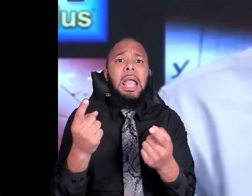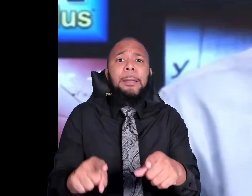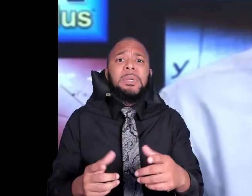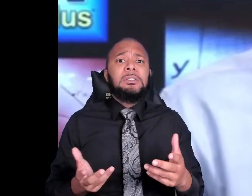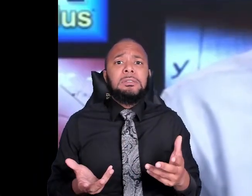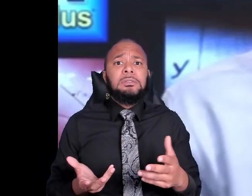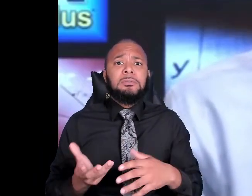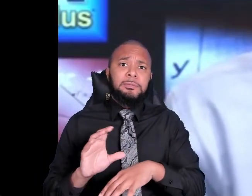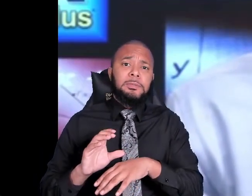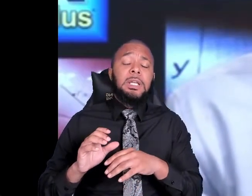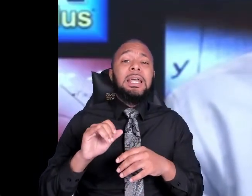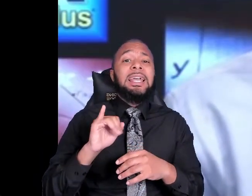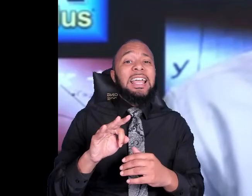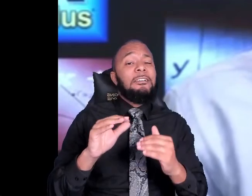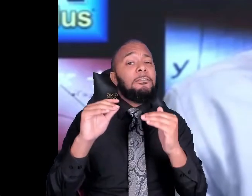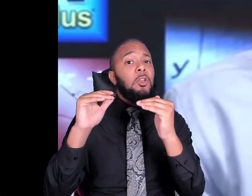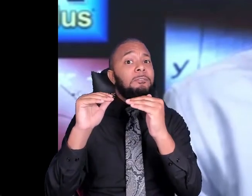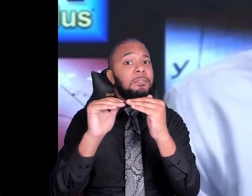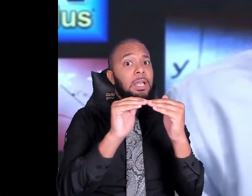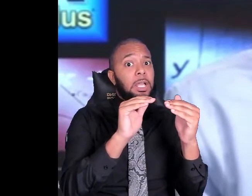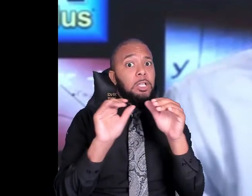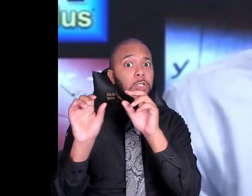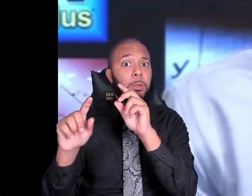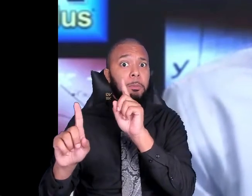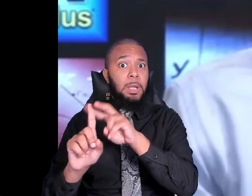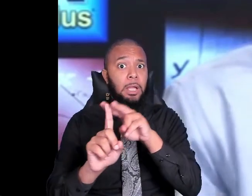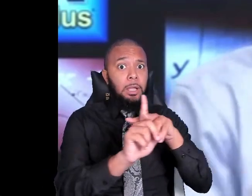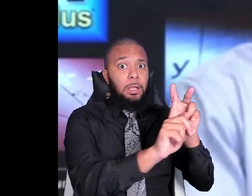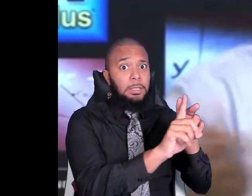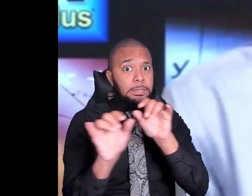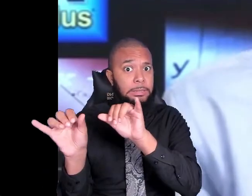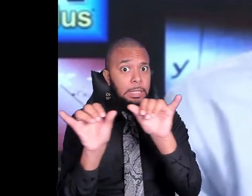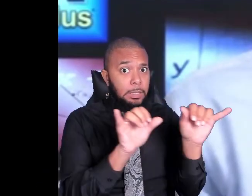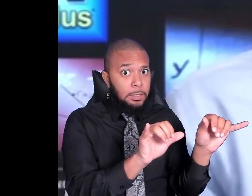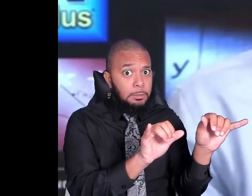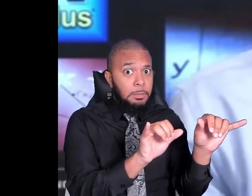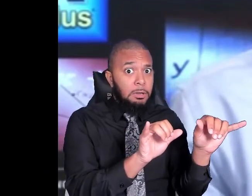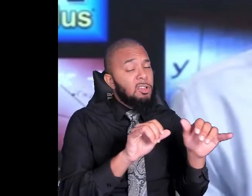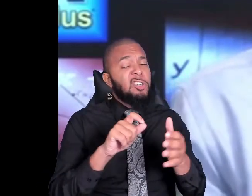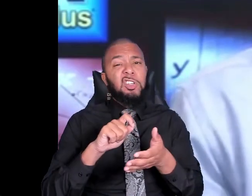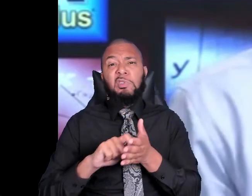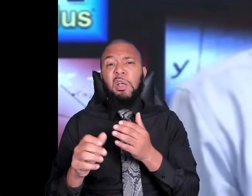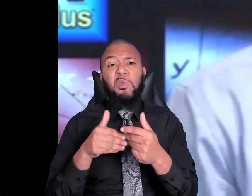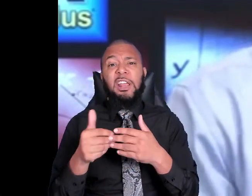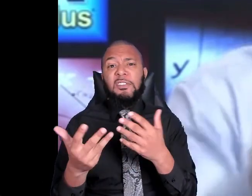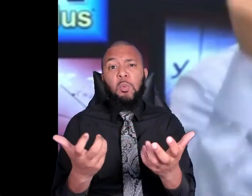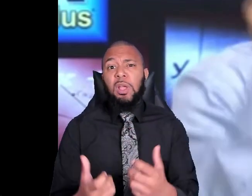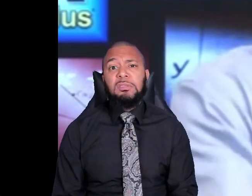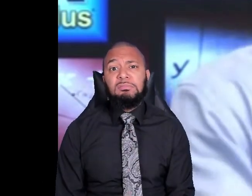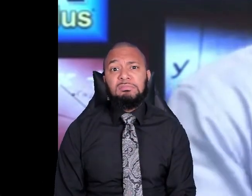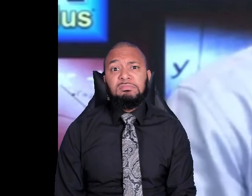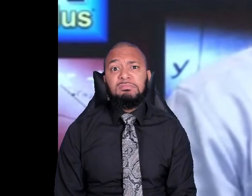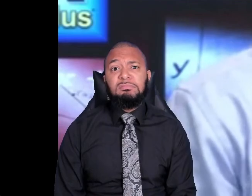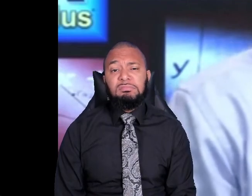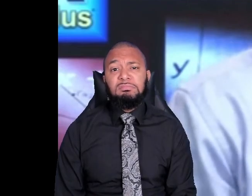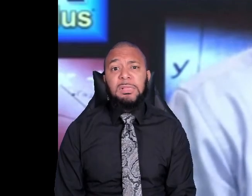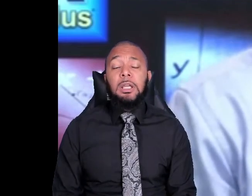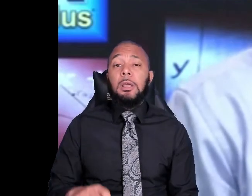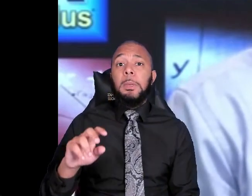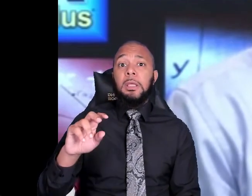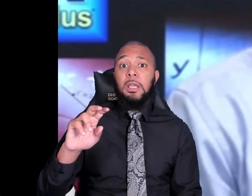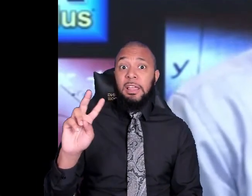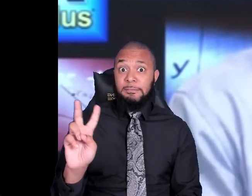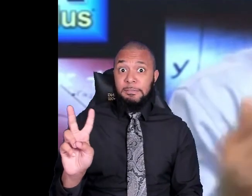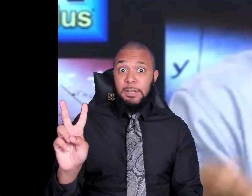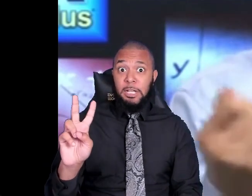long as you're fair to the other terms in the equation, you can write anything you want. After those variables eliminate